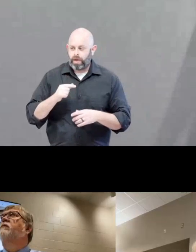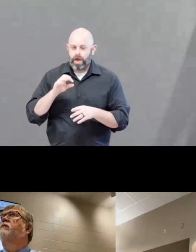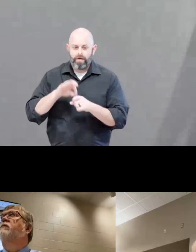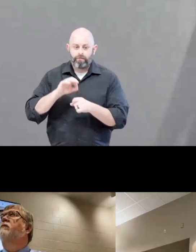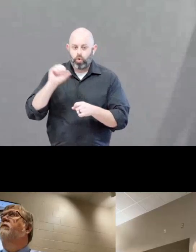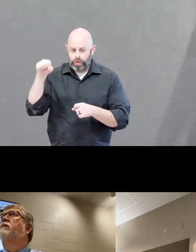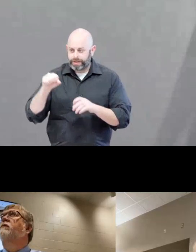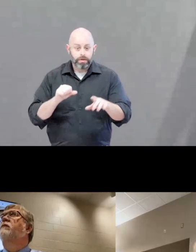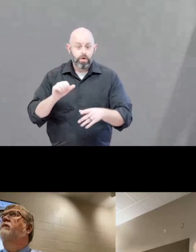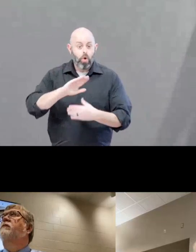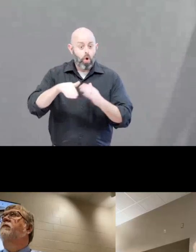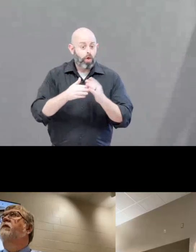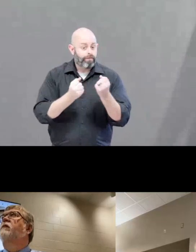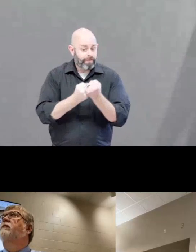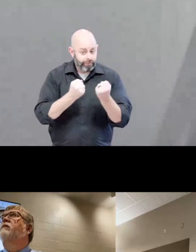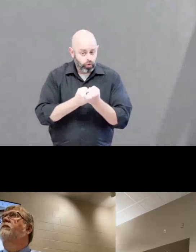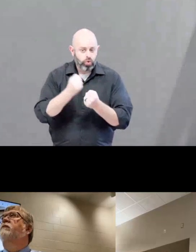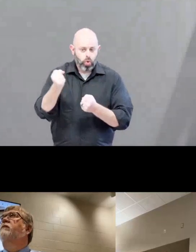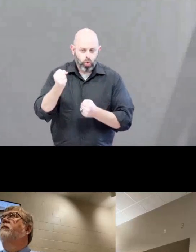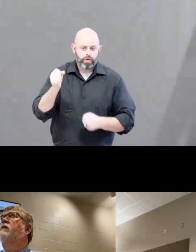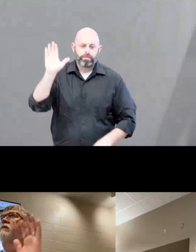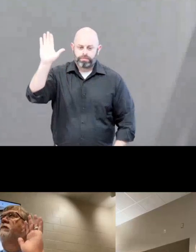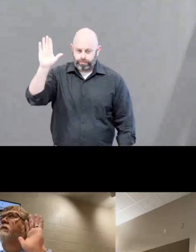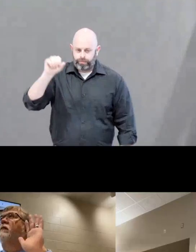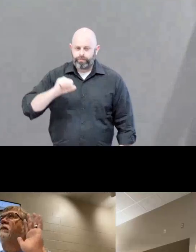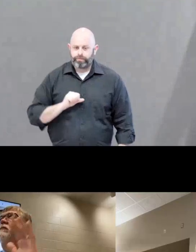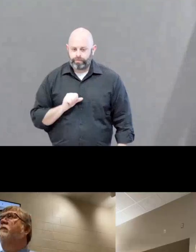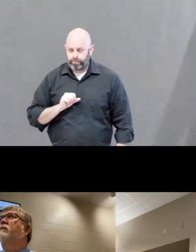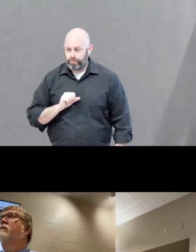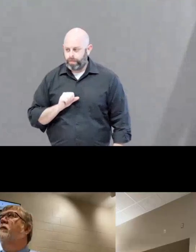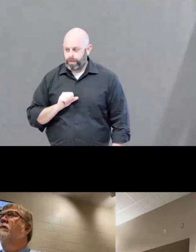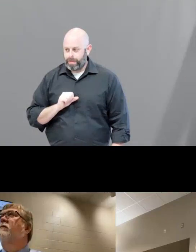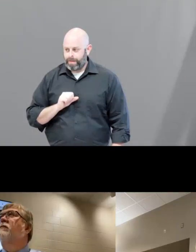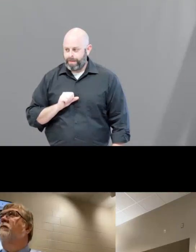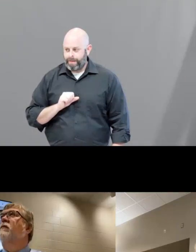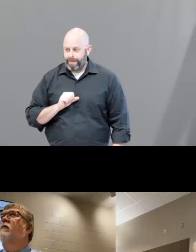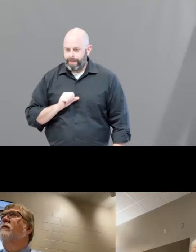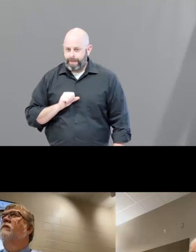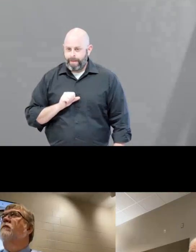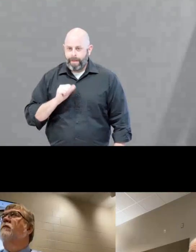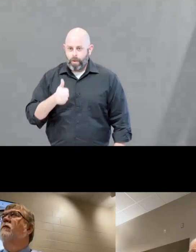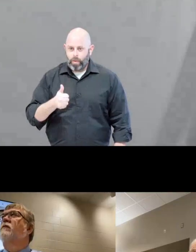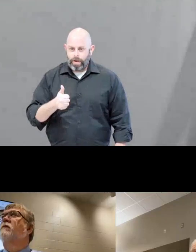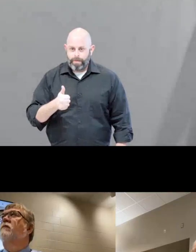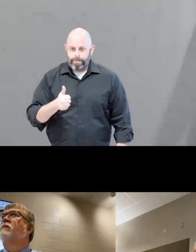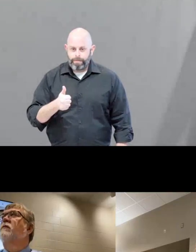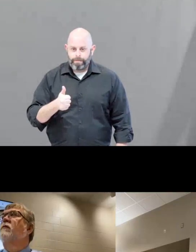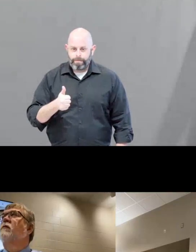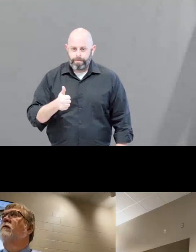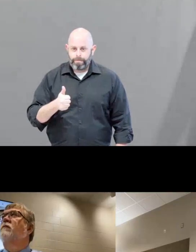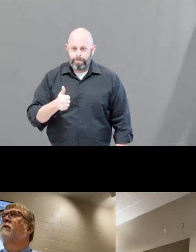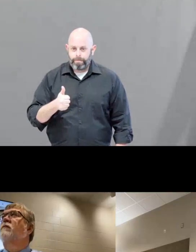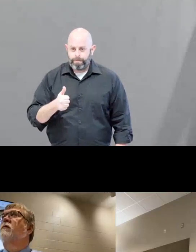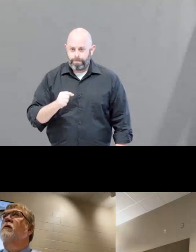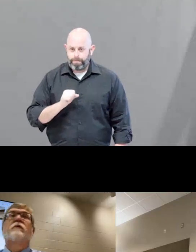Okay, all in favor of delaying approval of minutes? Okay.